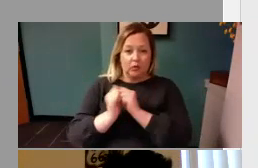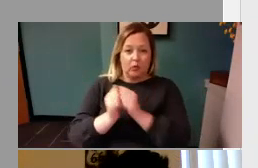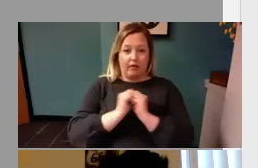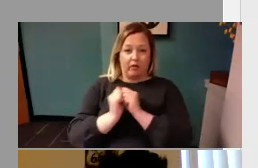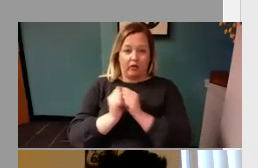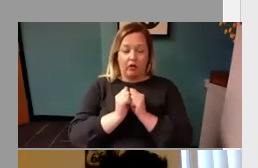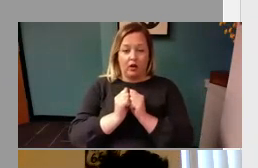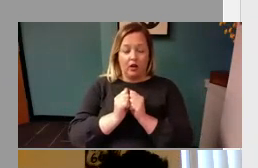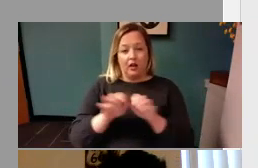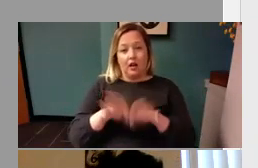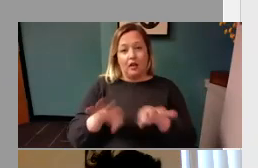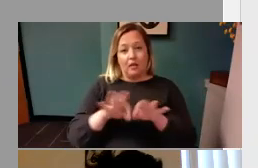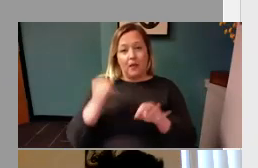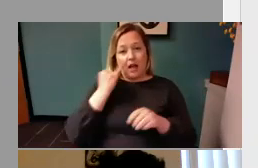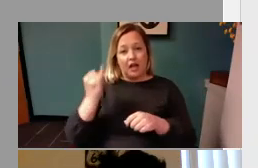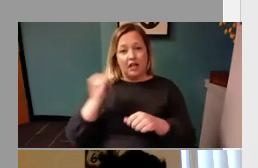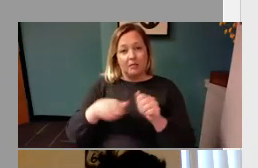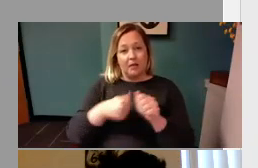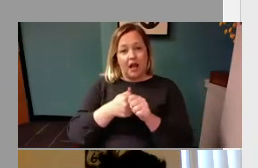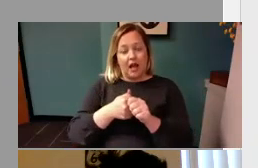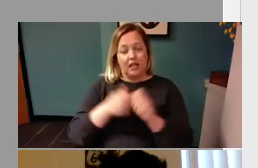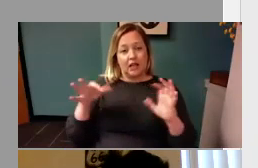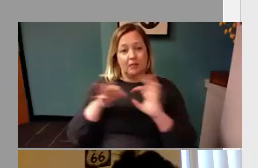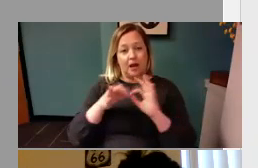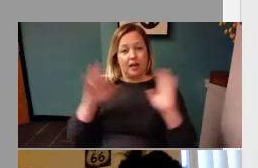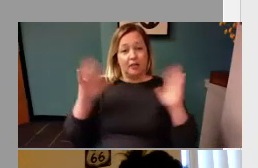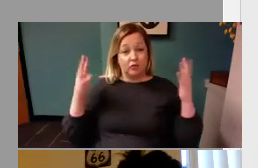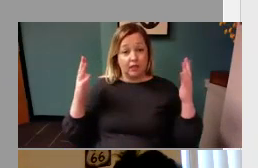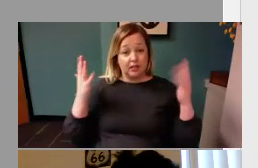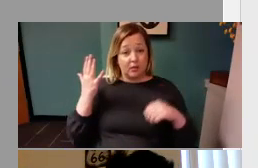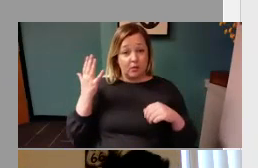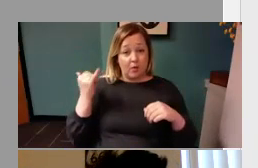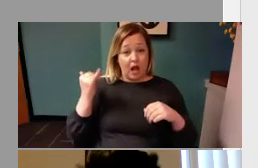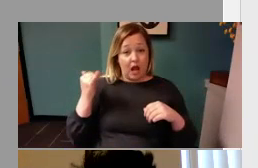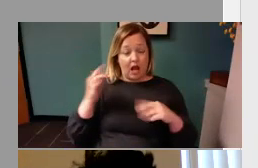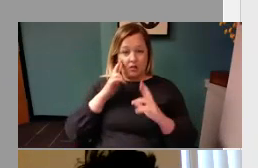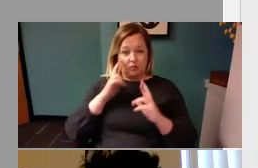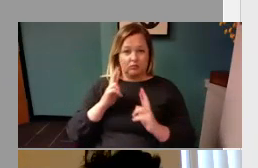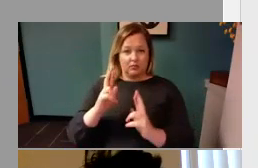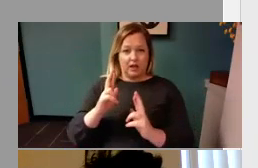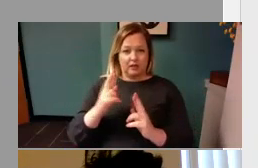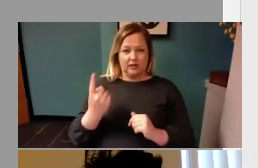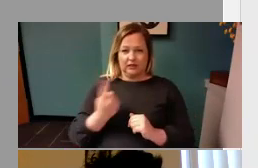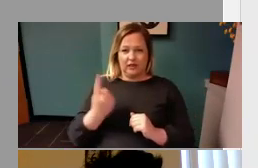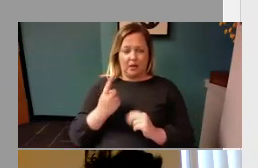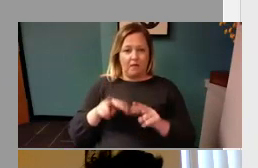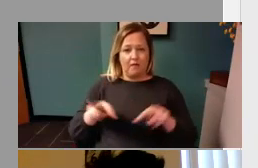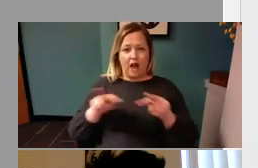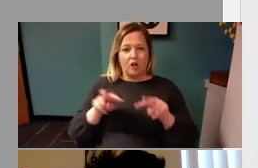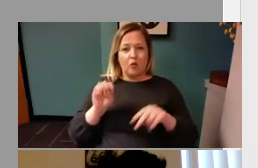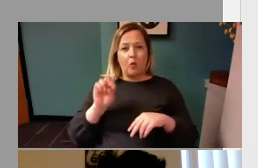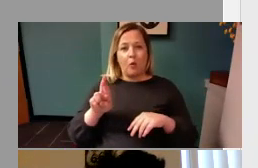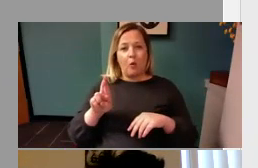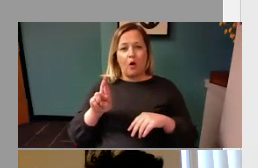main idea behind combining trees was to combine them with respect to some value or some rank, such that